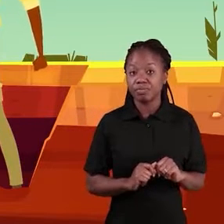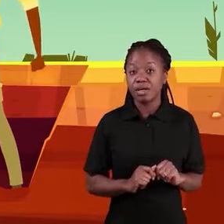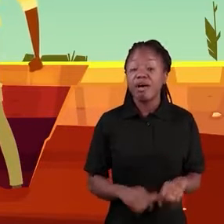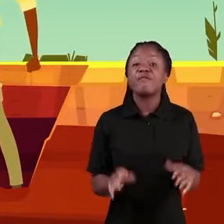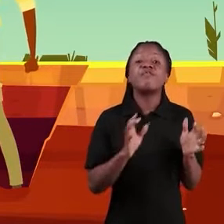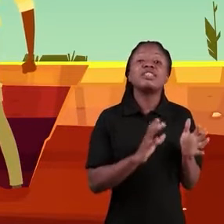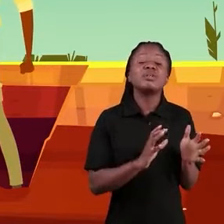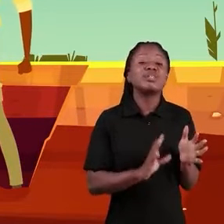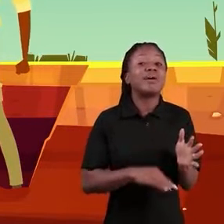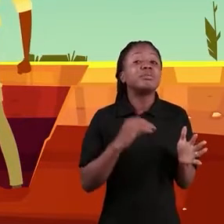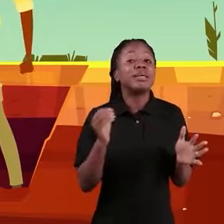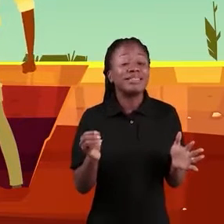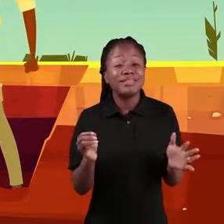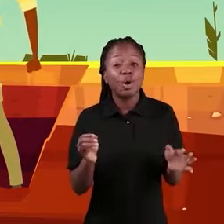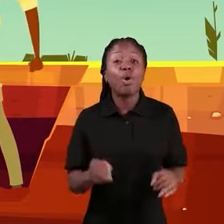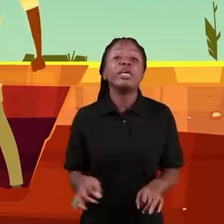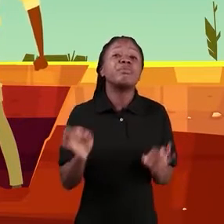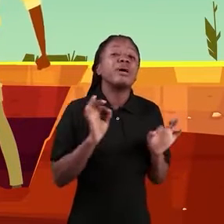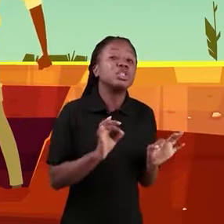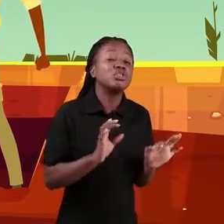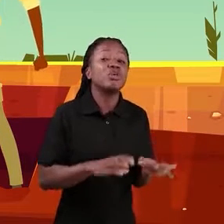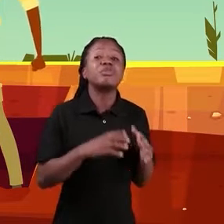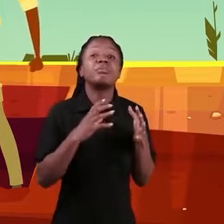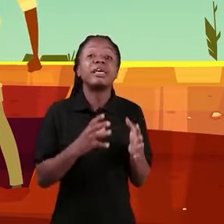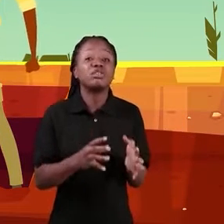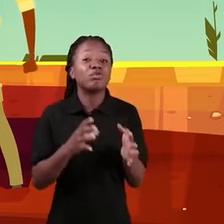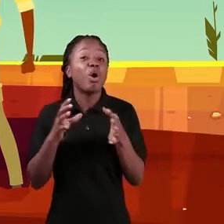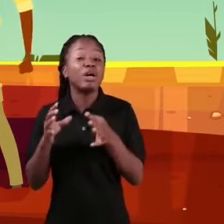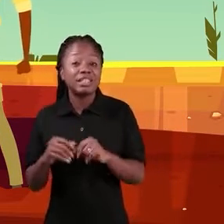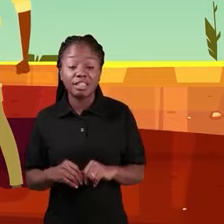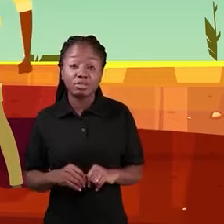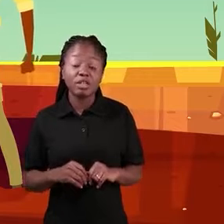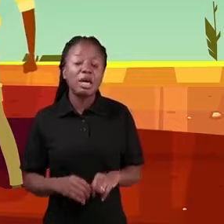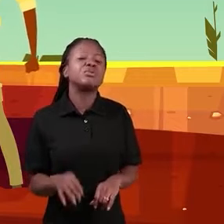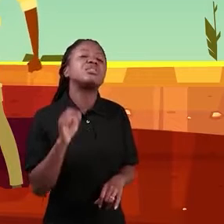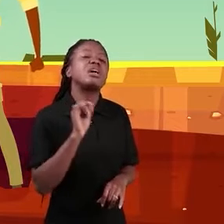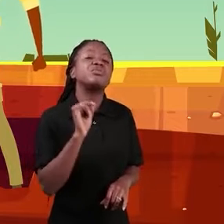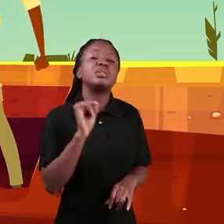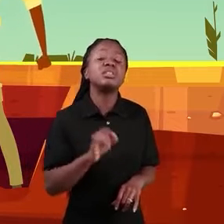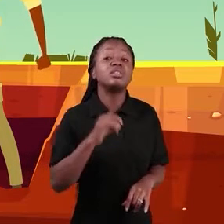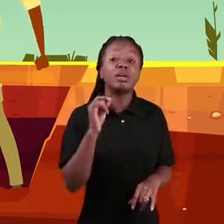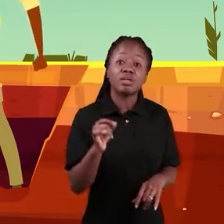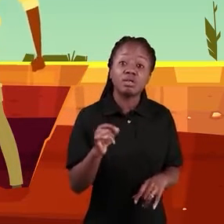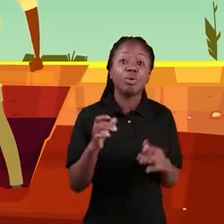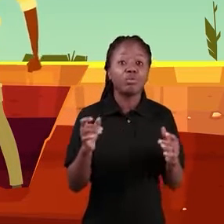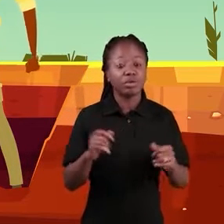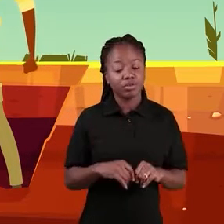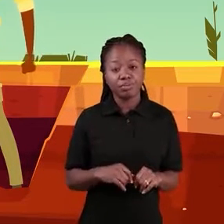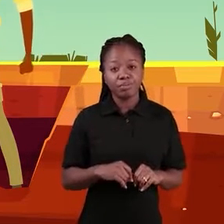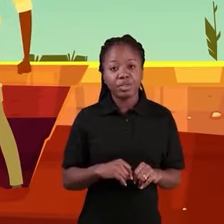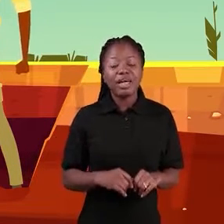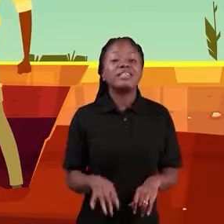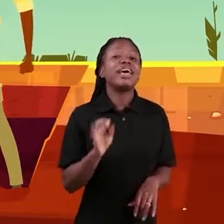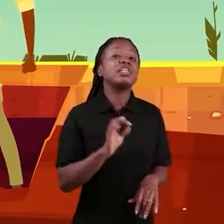Fossils. Fossils are remains or impressions of remains of organisms preserved within the earth or